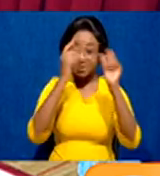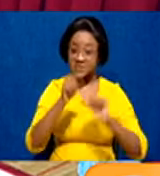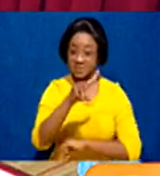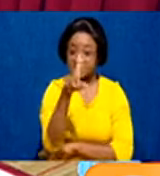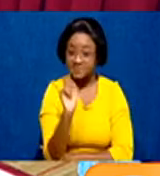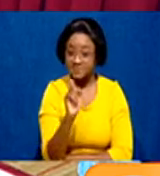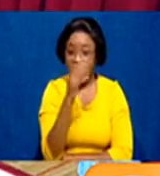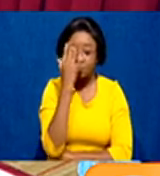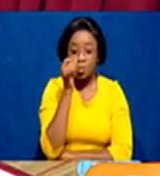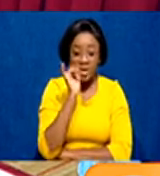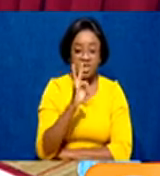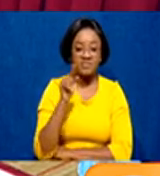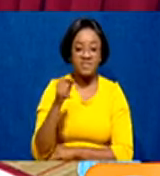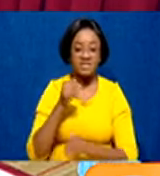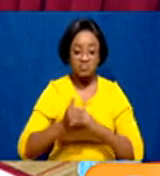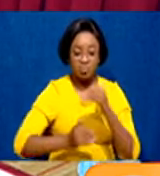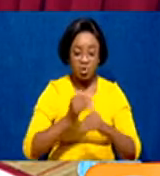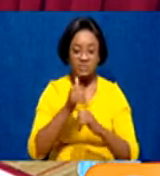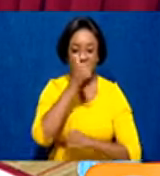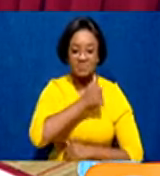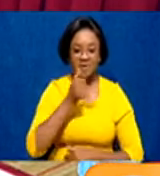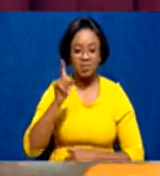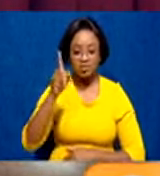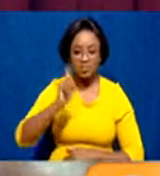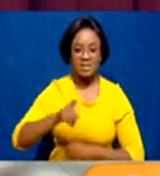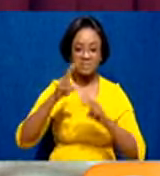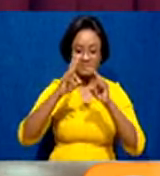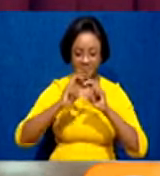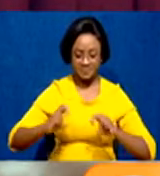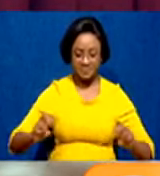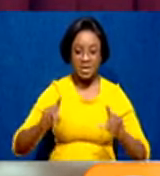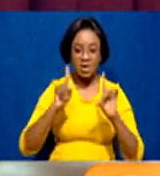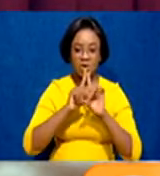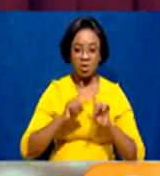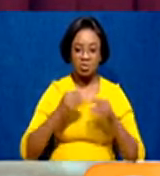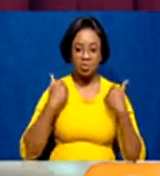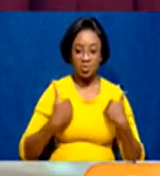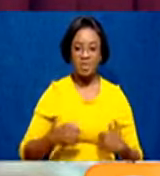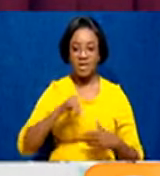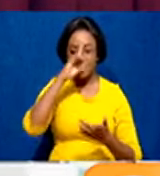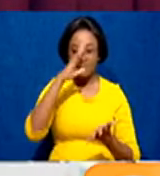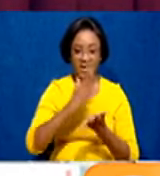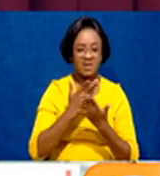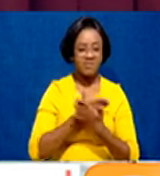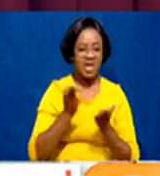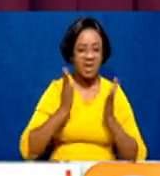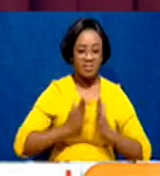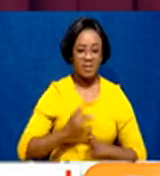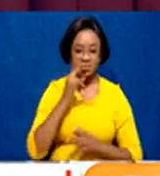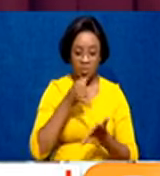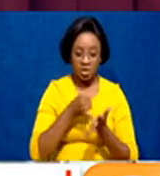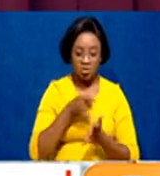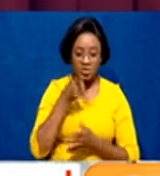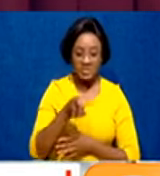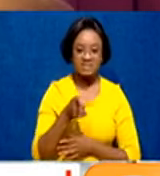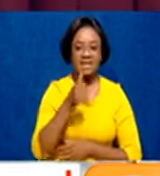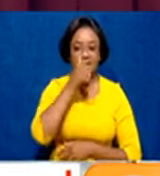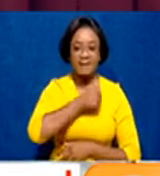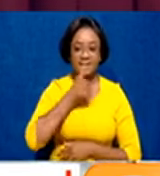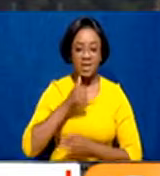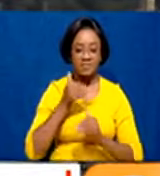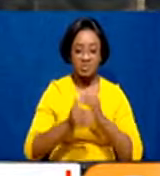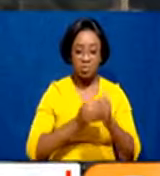through privatization, you must have done your background check. And I am persuaded that whoever included this as part of the privatization